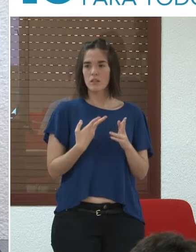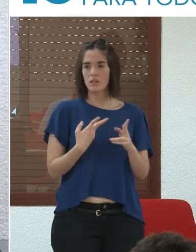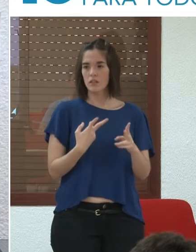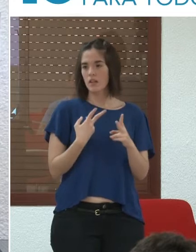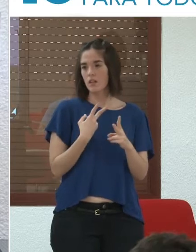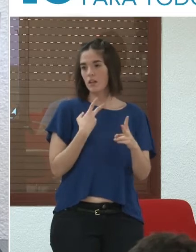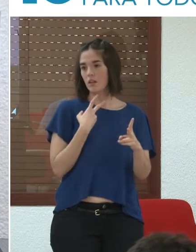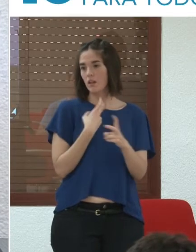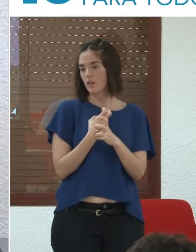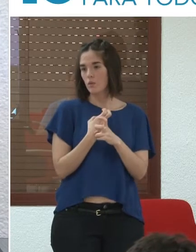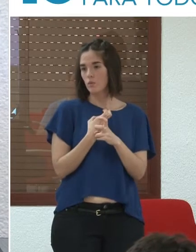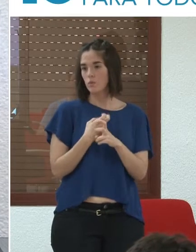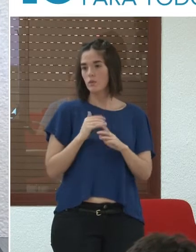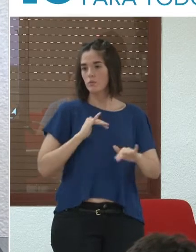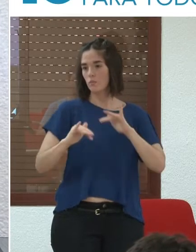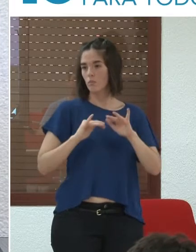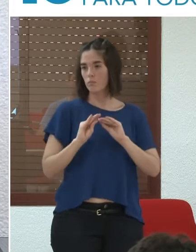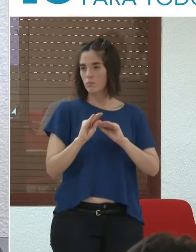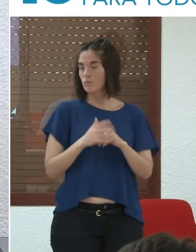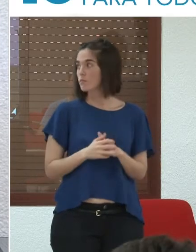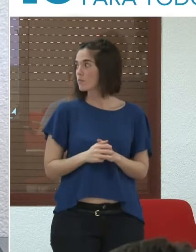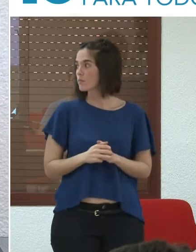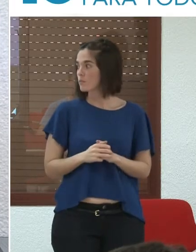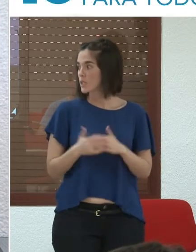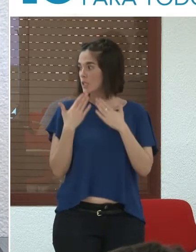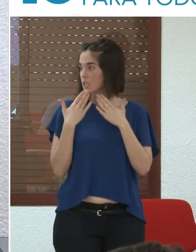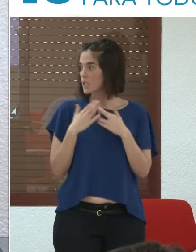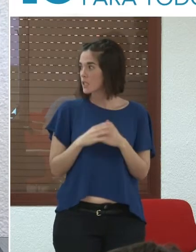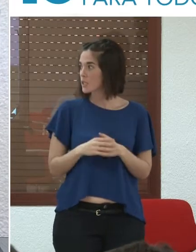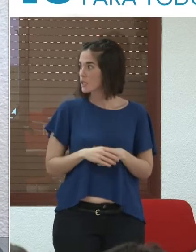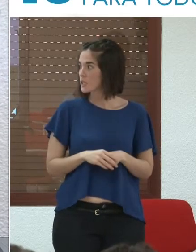in orthosis, active orthosis.